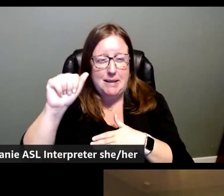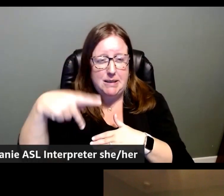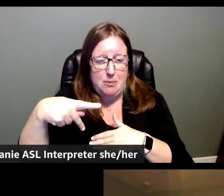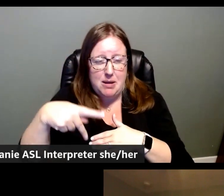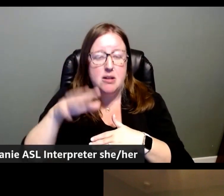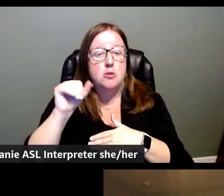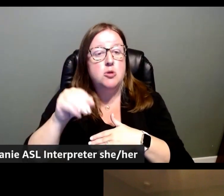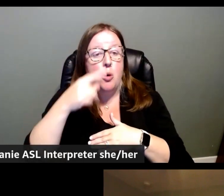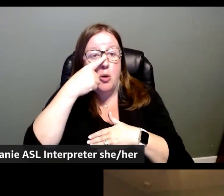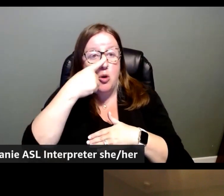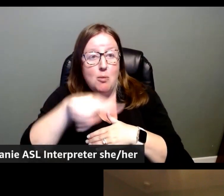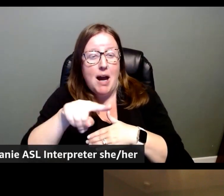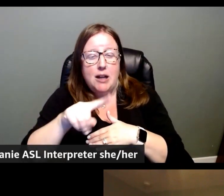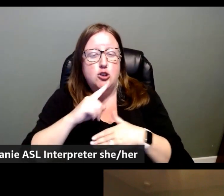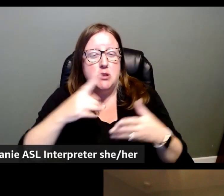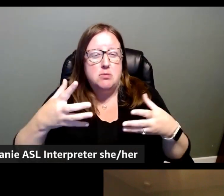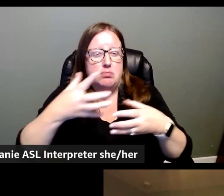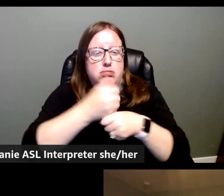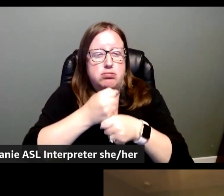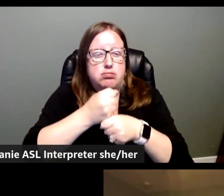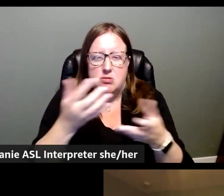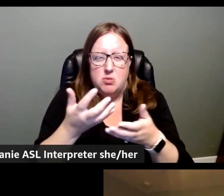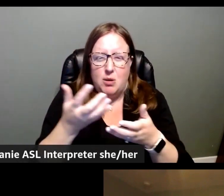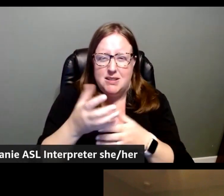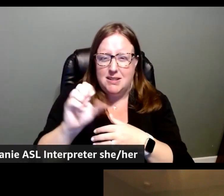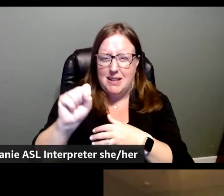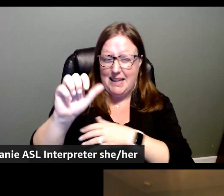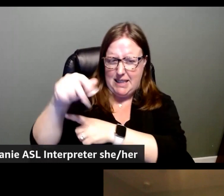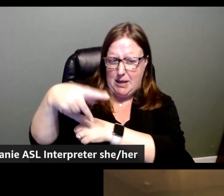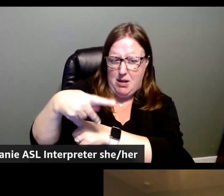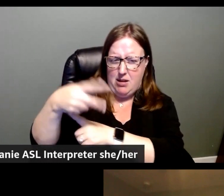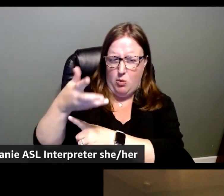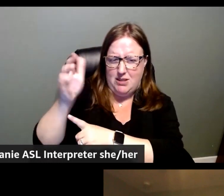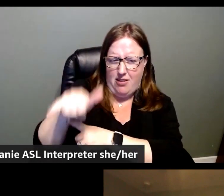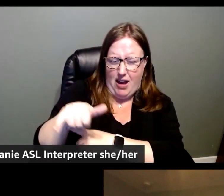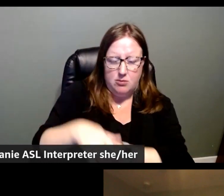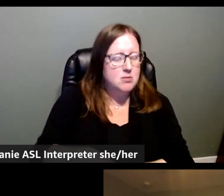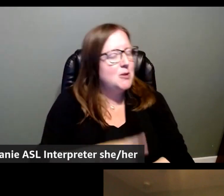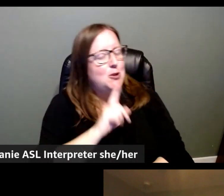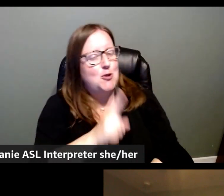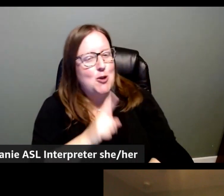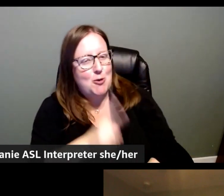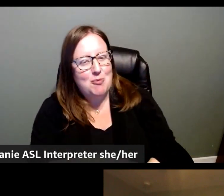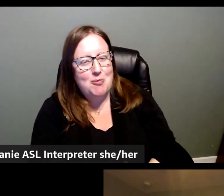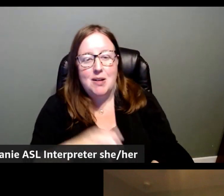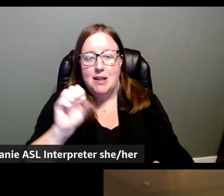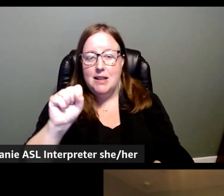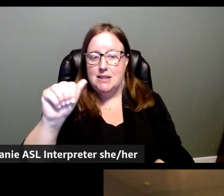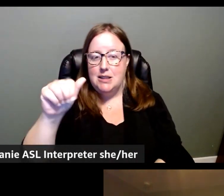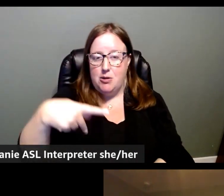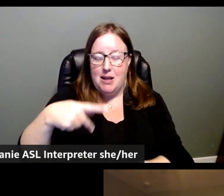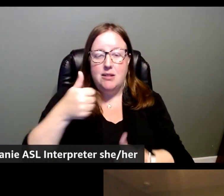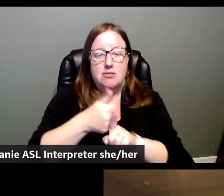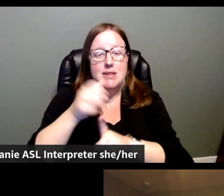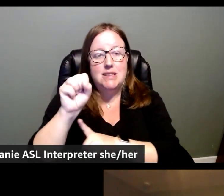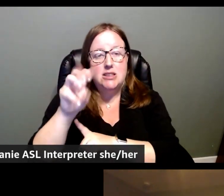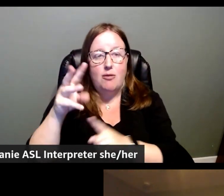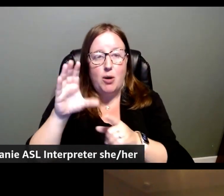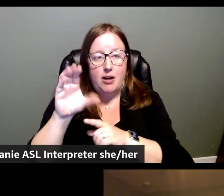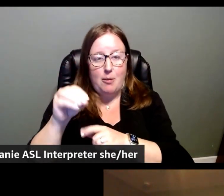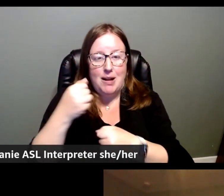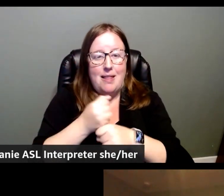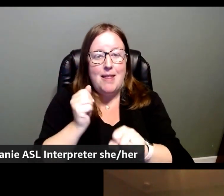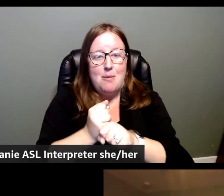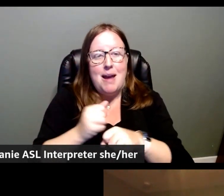give a really quick overview of what is SAP? Yeah, sure thing. SAP is a software company. They make